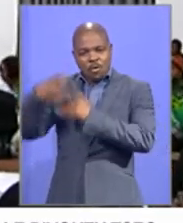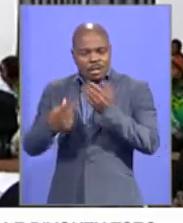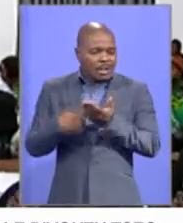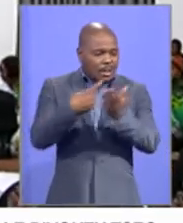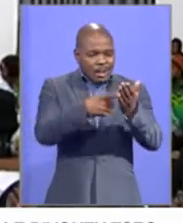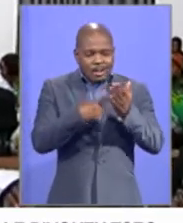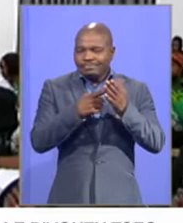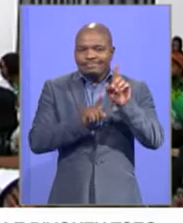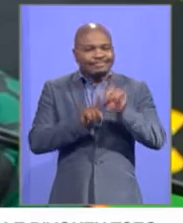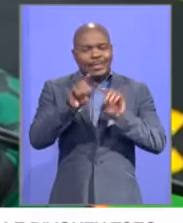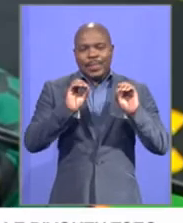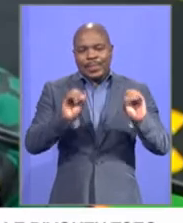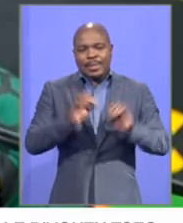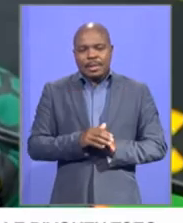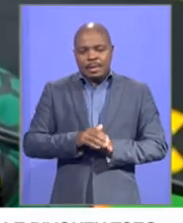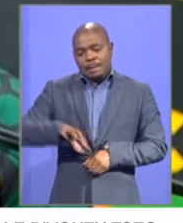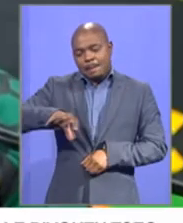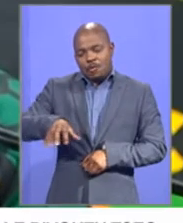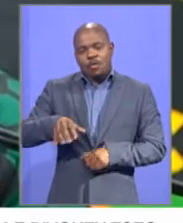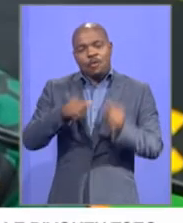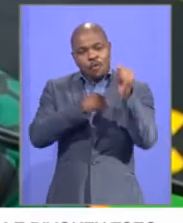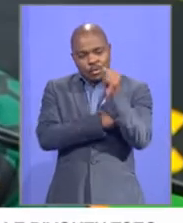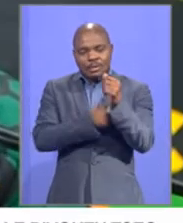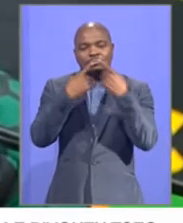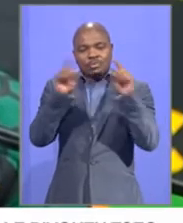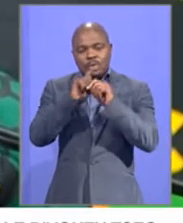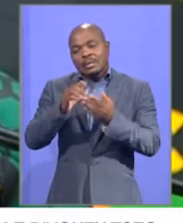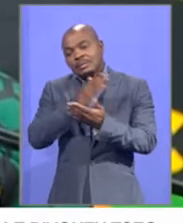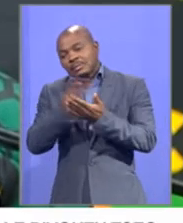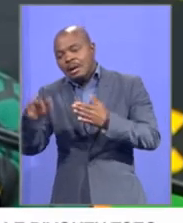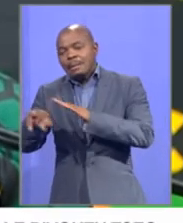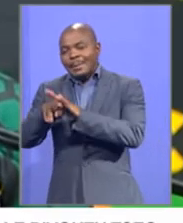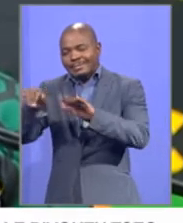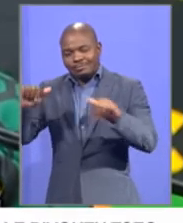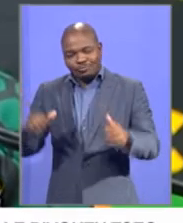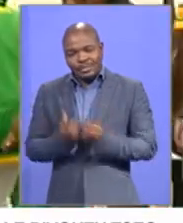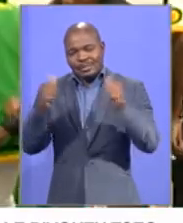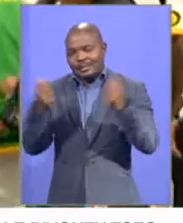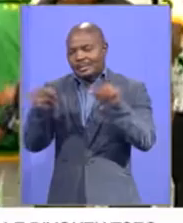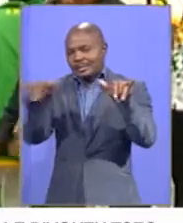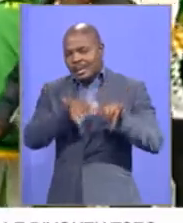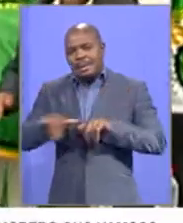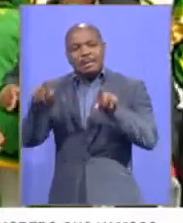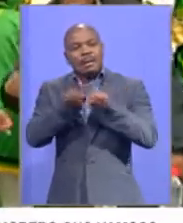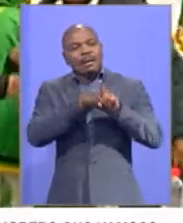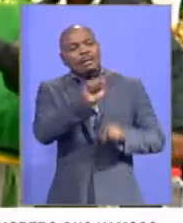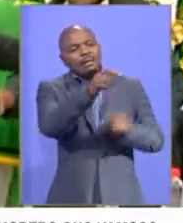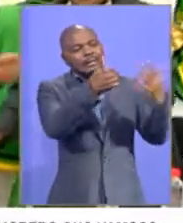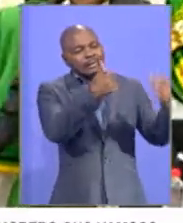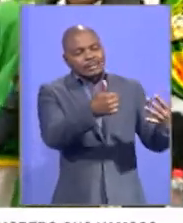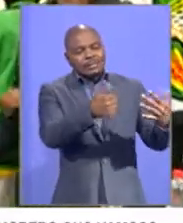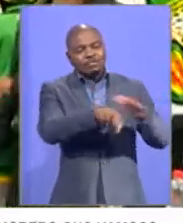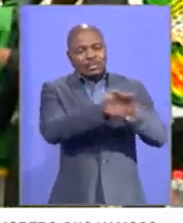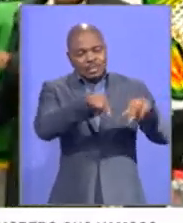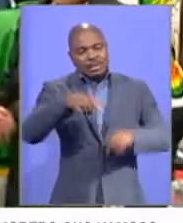maungo. Kantoro ya porofense e tlhagisitse merero ya gore makala a mangwe a na le dikgwetlho tseo di tshwanang le tsa makala a le marataro kwa sedikeng